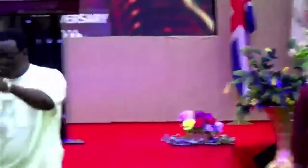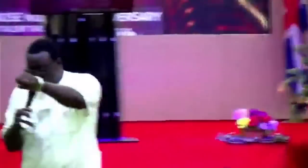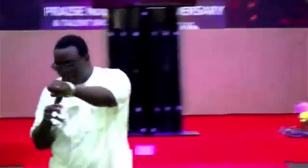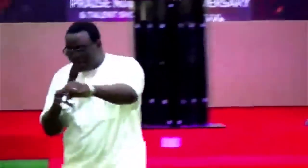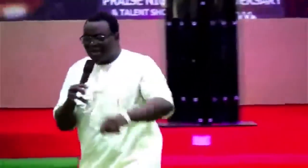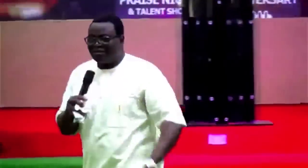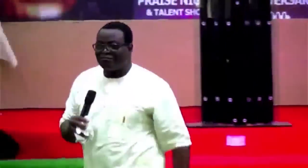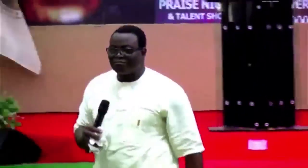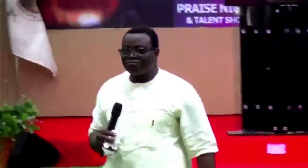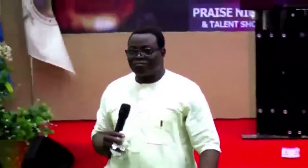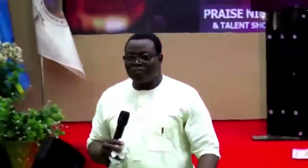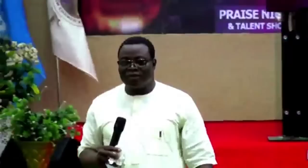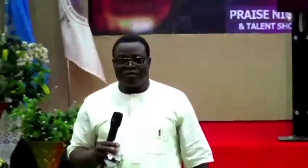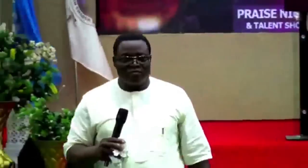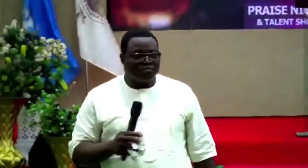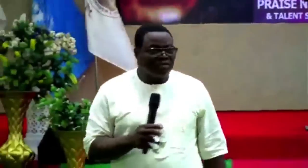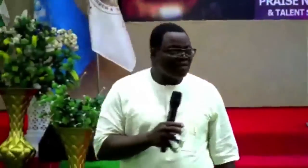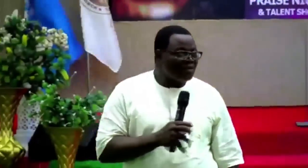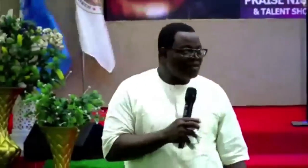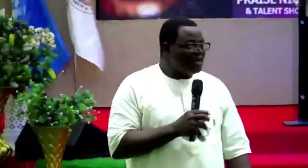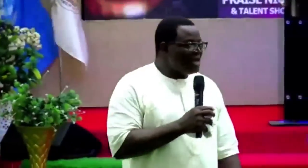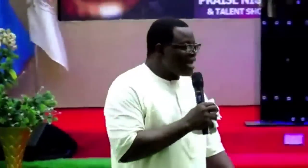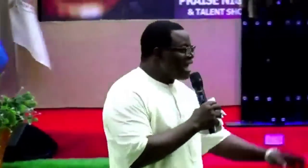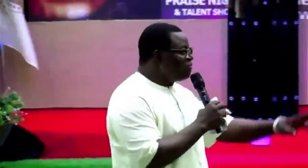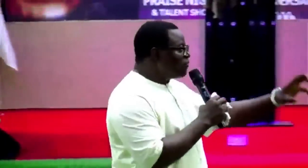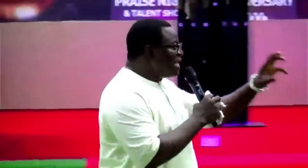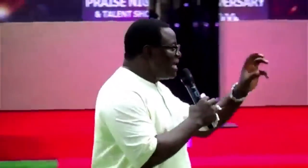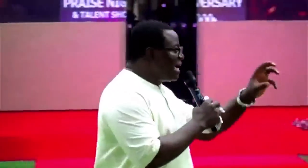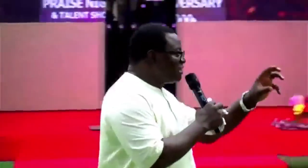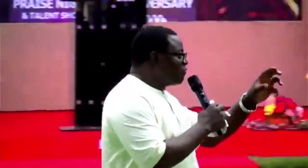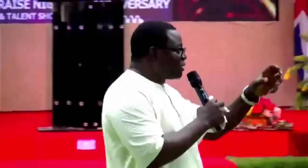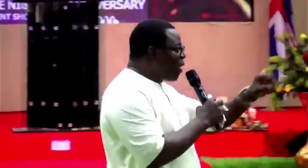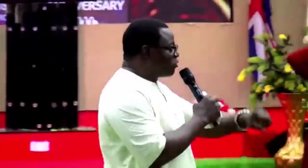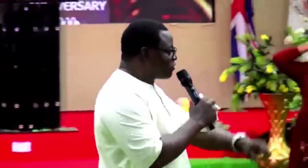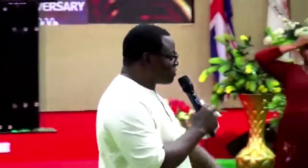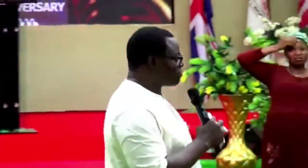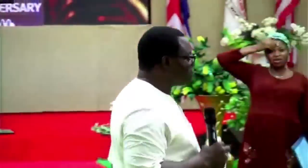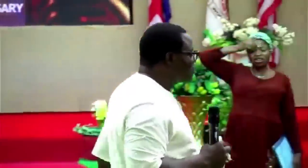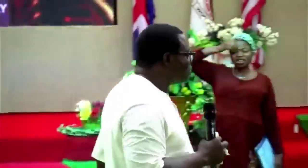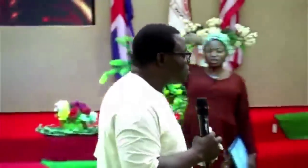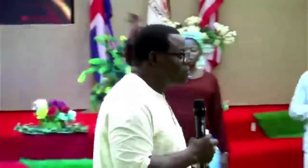you talking about? Every day that is like a reproach in your life. Every negative report.